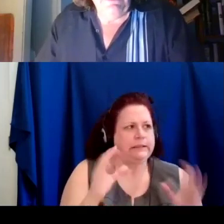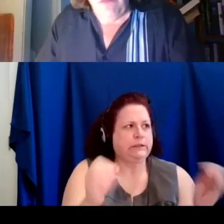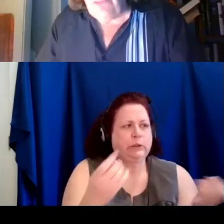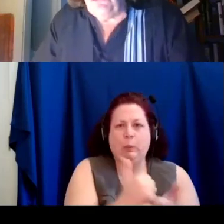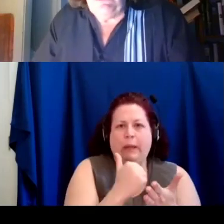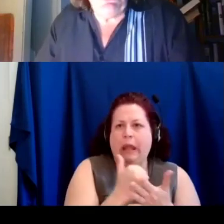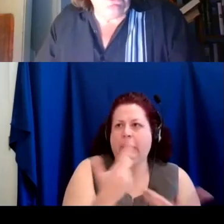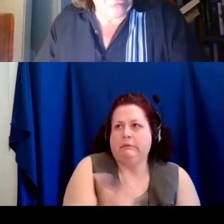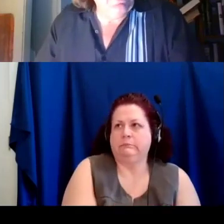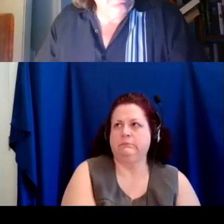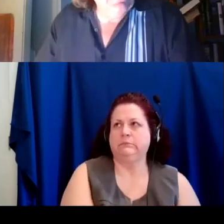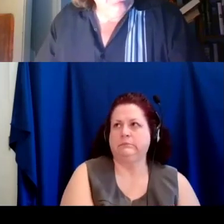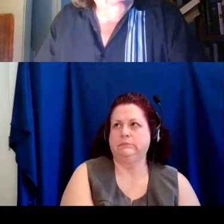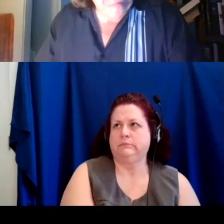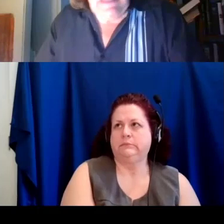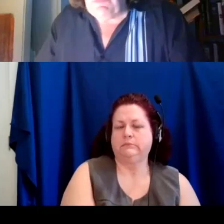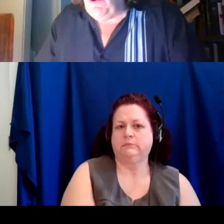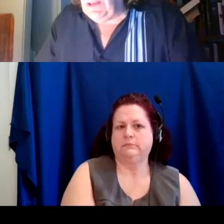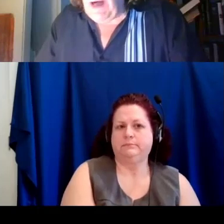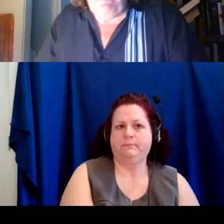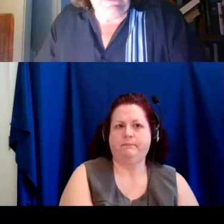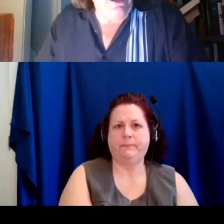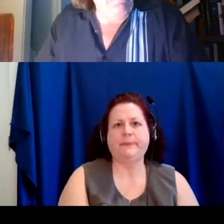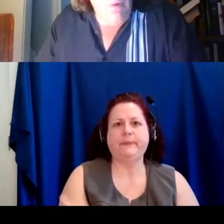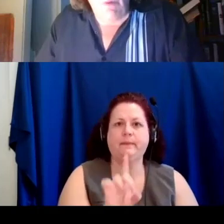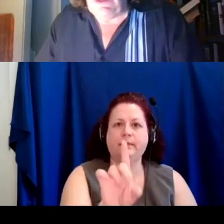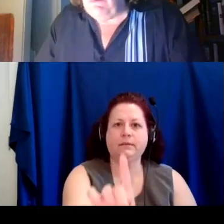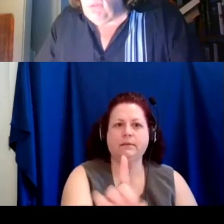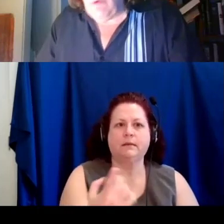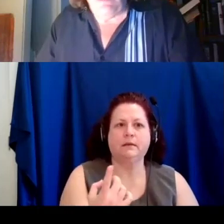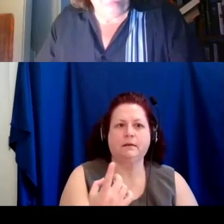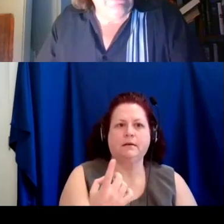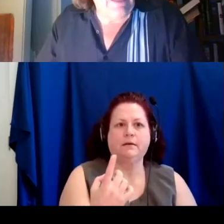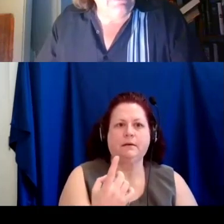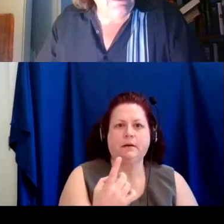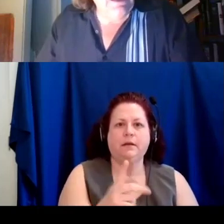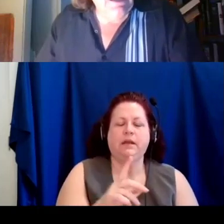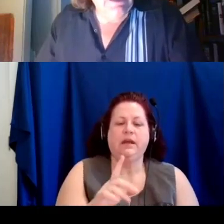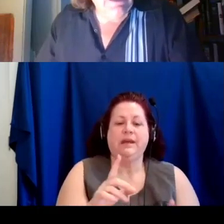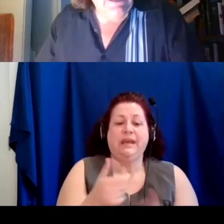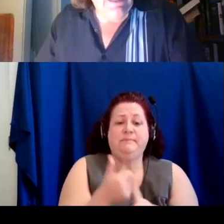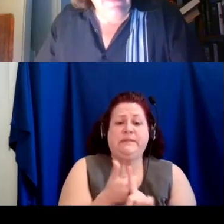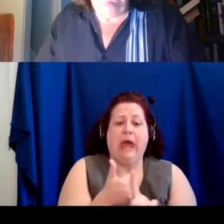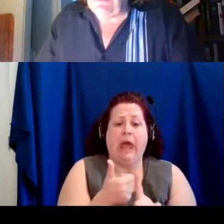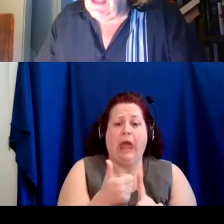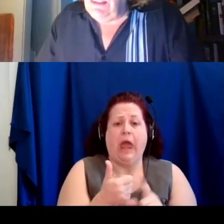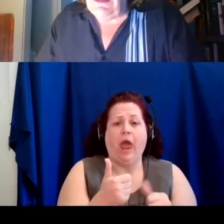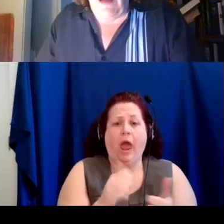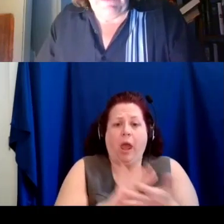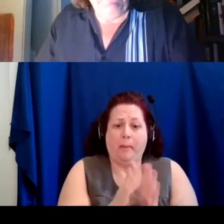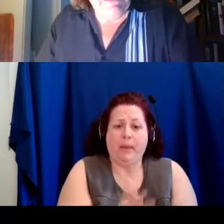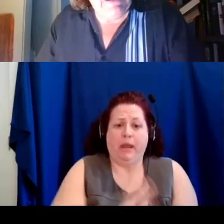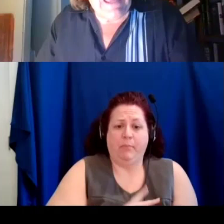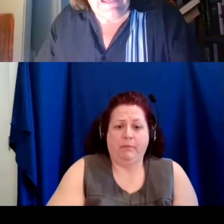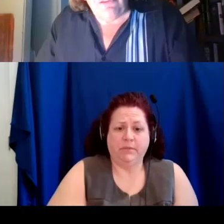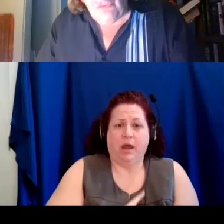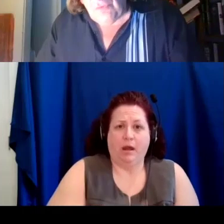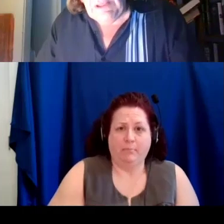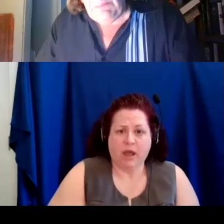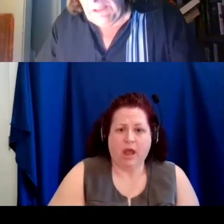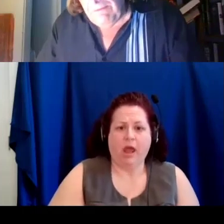me. Long story short, he kept going up. He got more and more upset. And this ended up in being